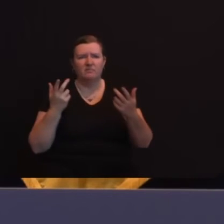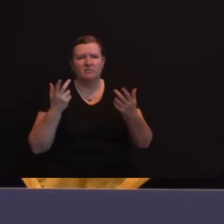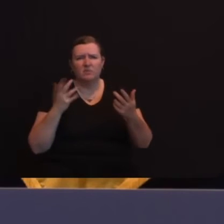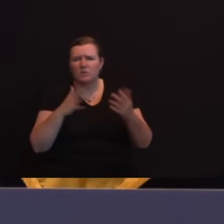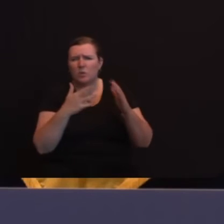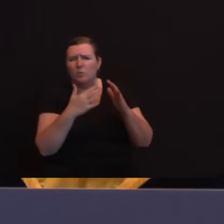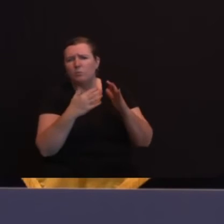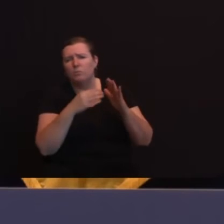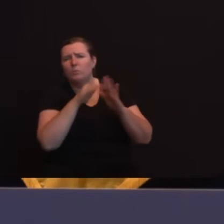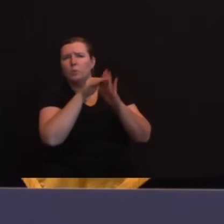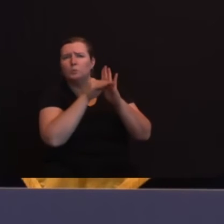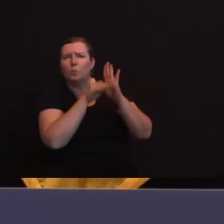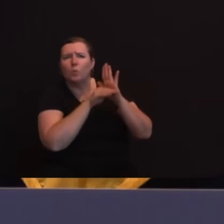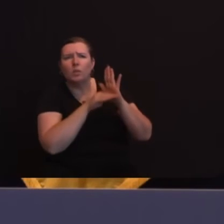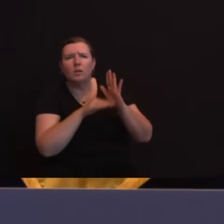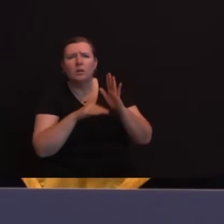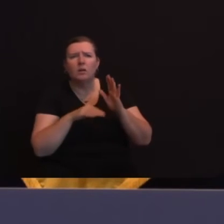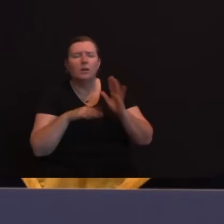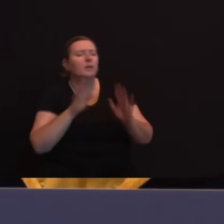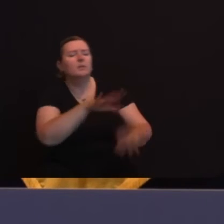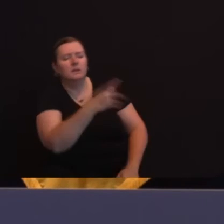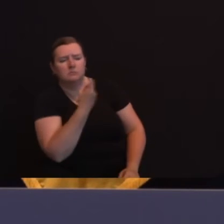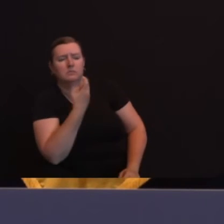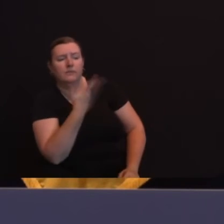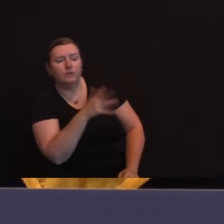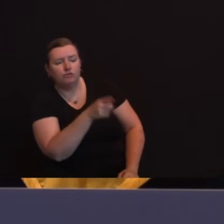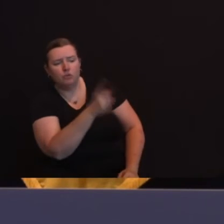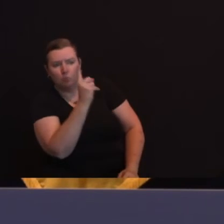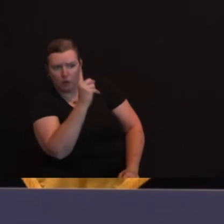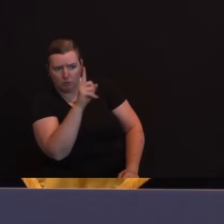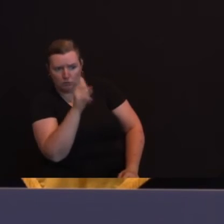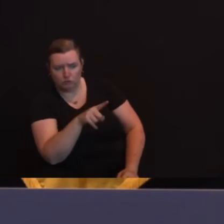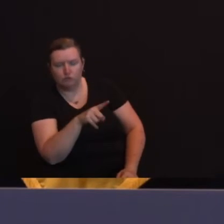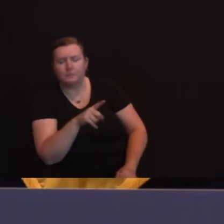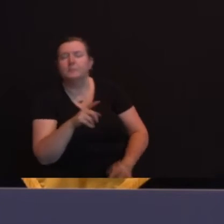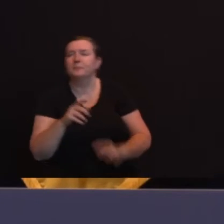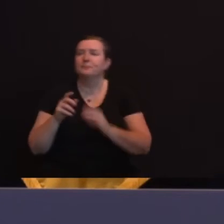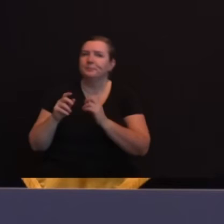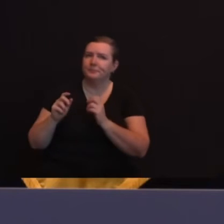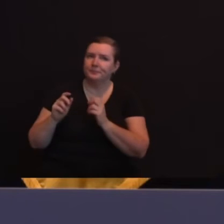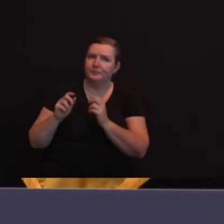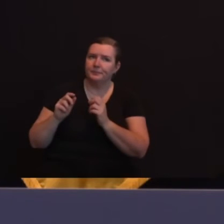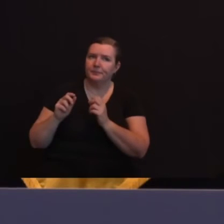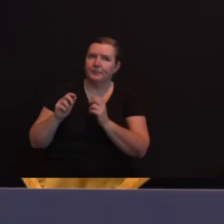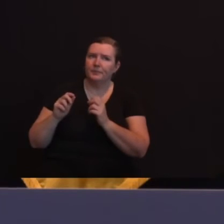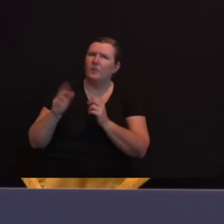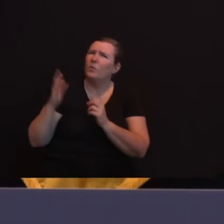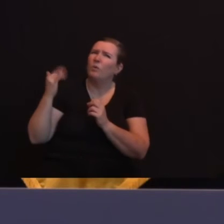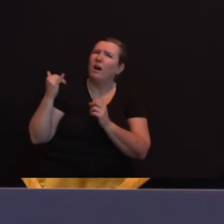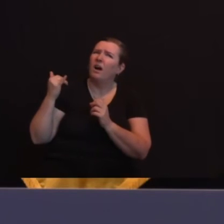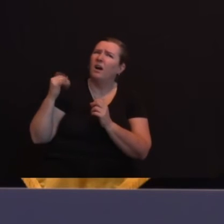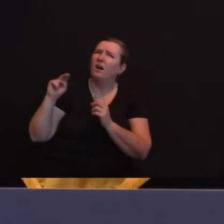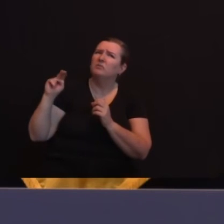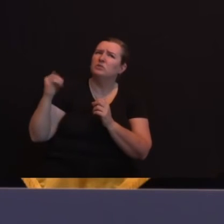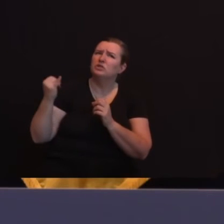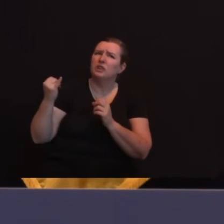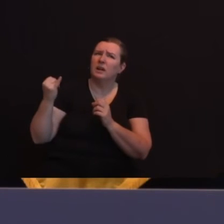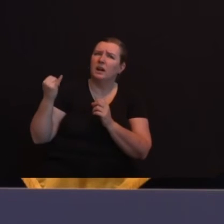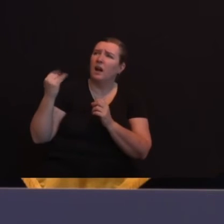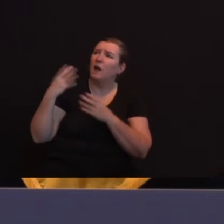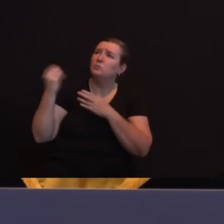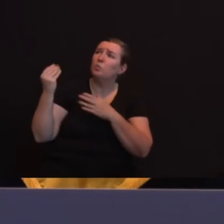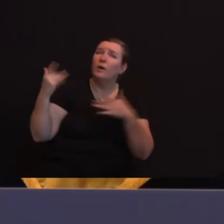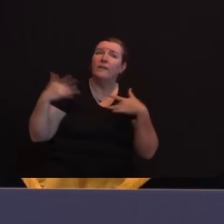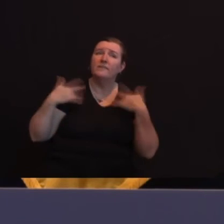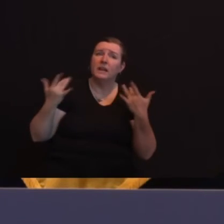be ramped up? And last one real quick is, why is New Jersey's outdoor event capacity at 150